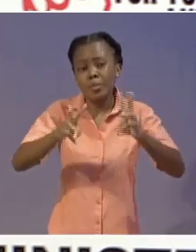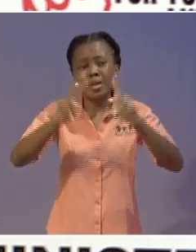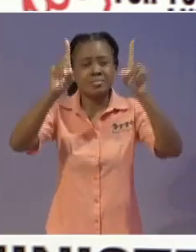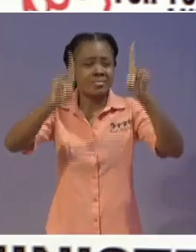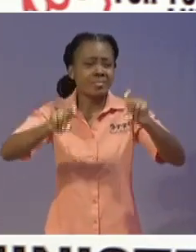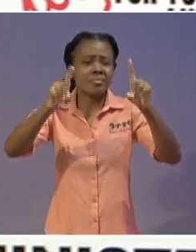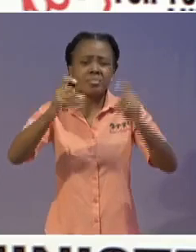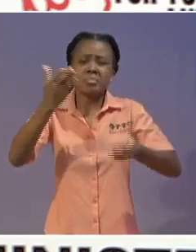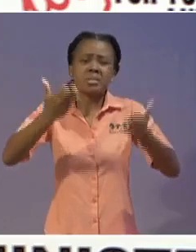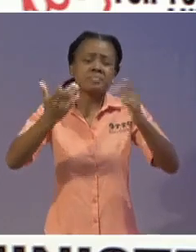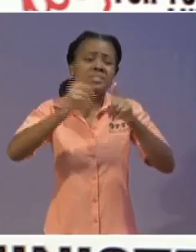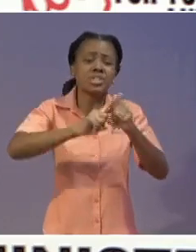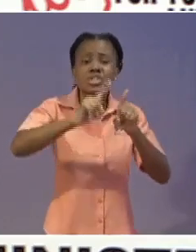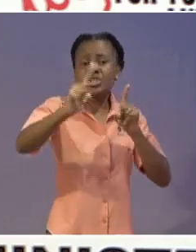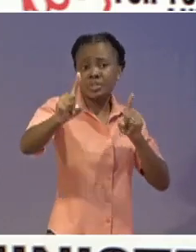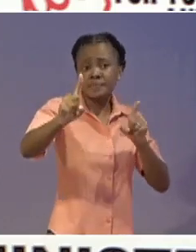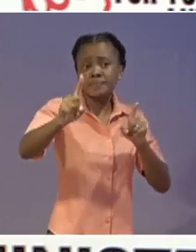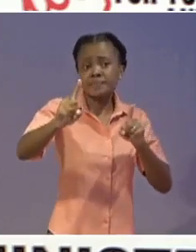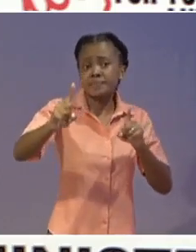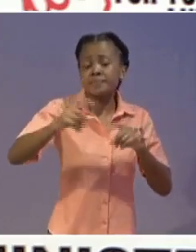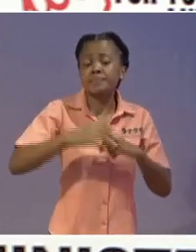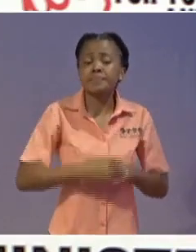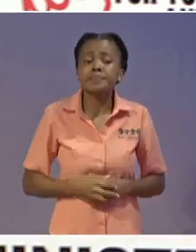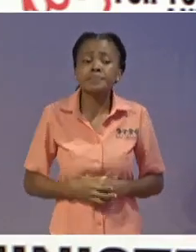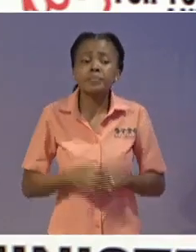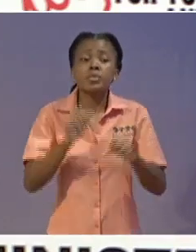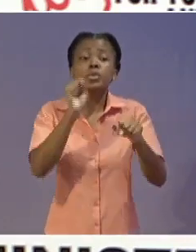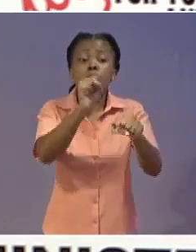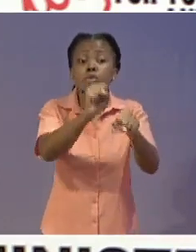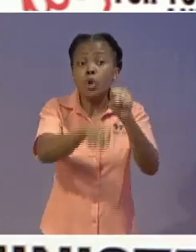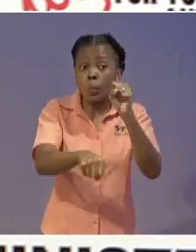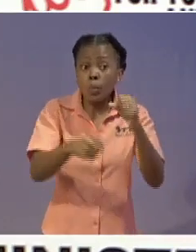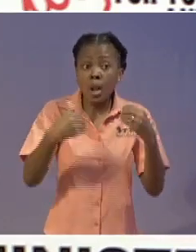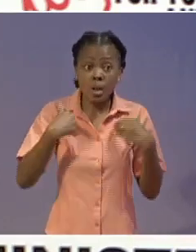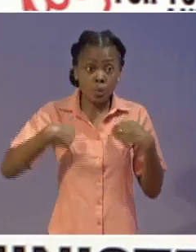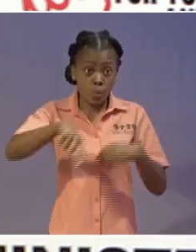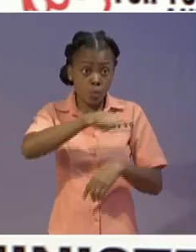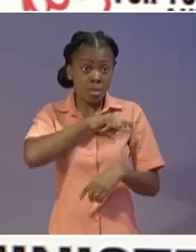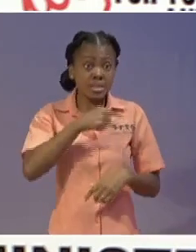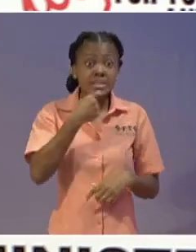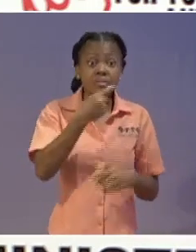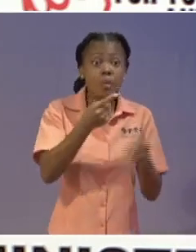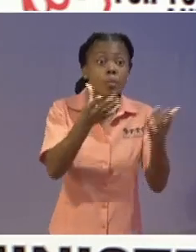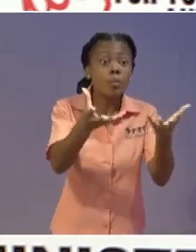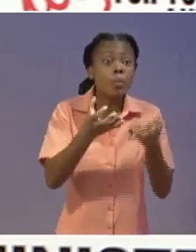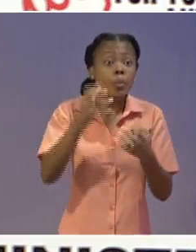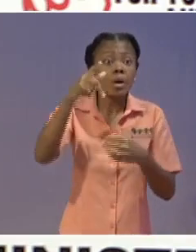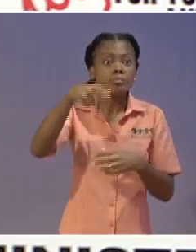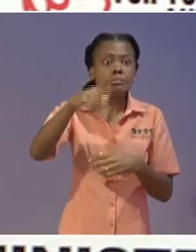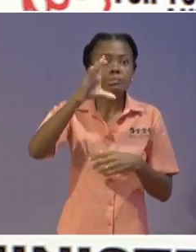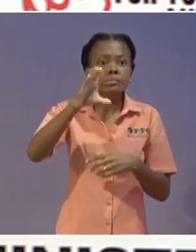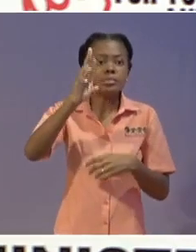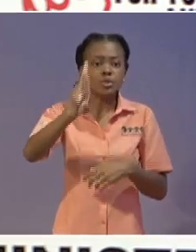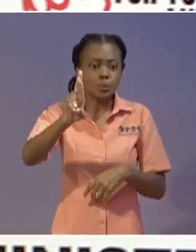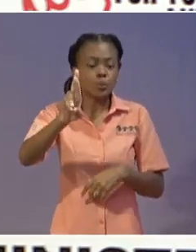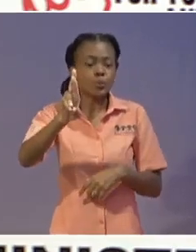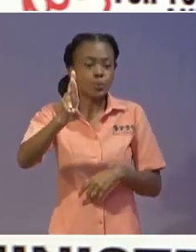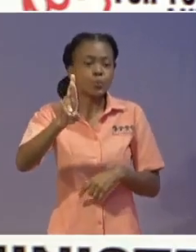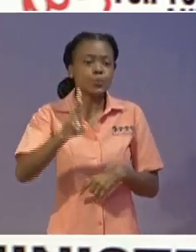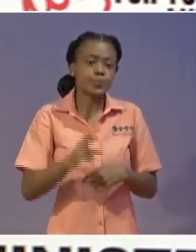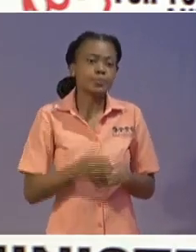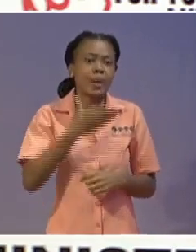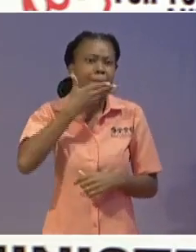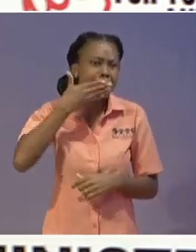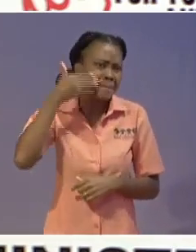that is why we have stipulated that we want the PCR as opposed to the antigen. There's much more variability in the antigen testing, and it actually shows and